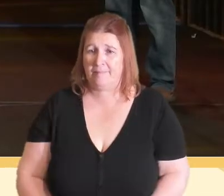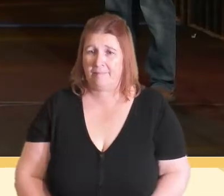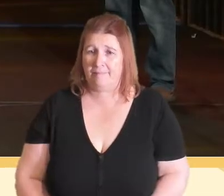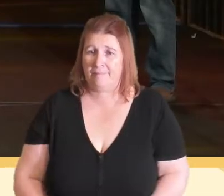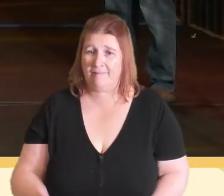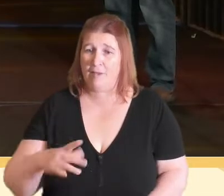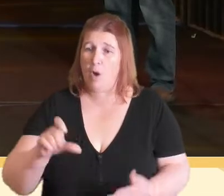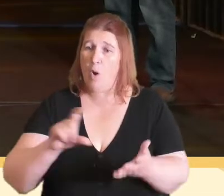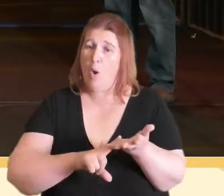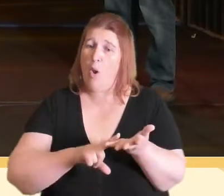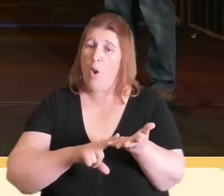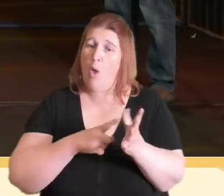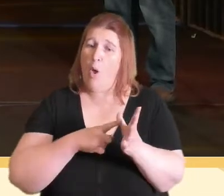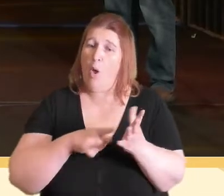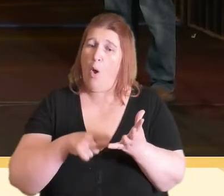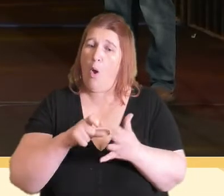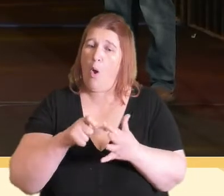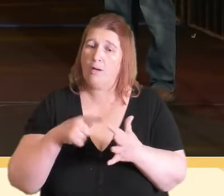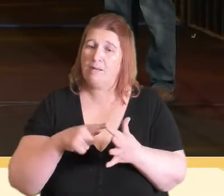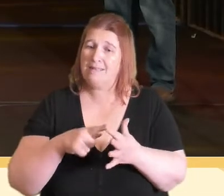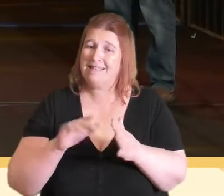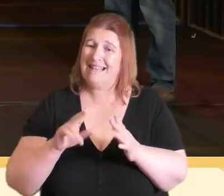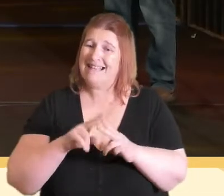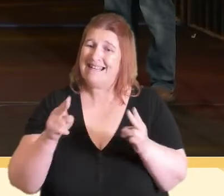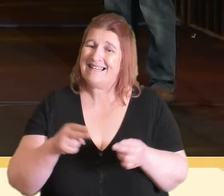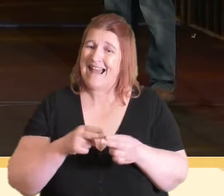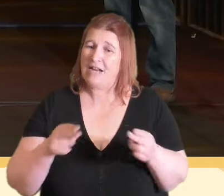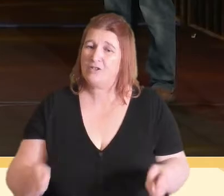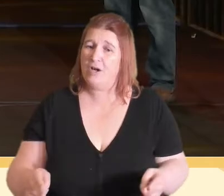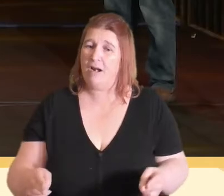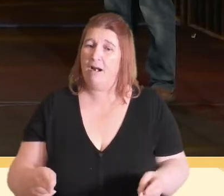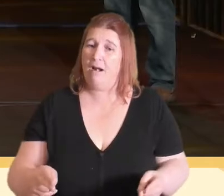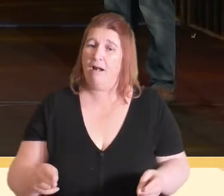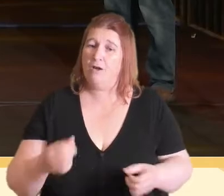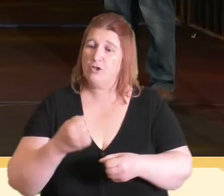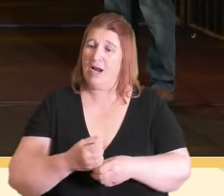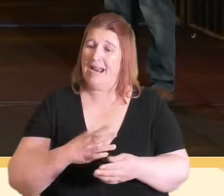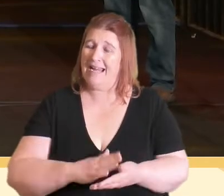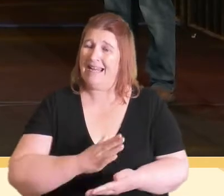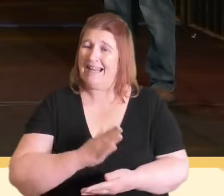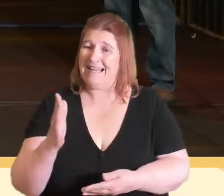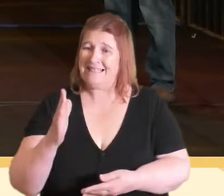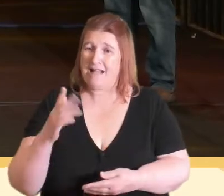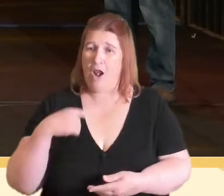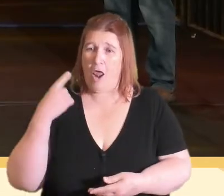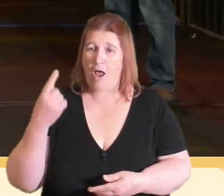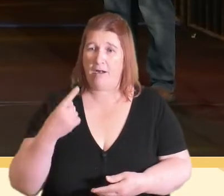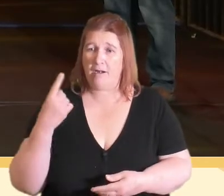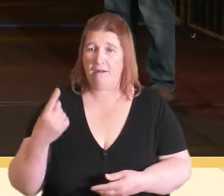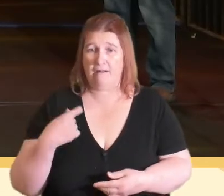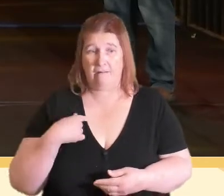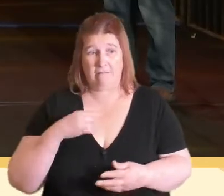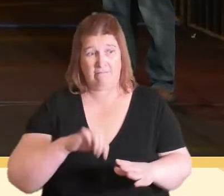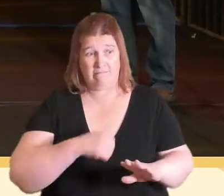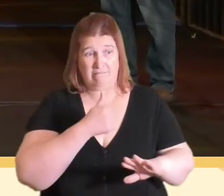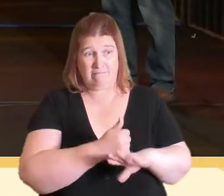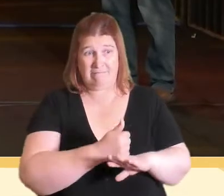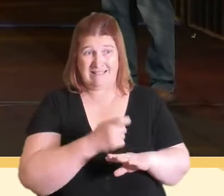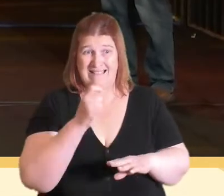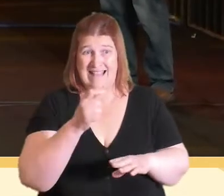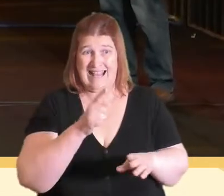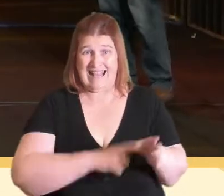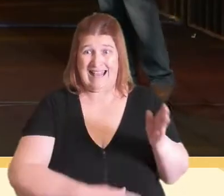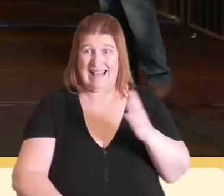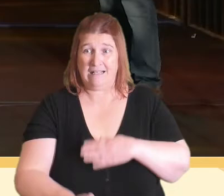from International Praise Centre Baptist Church in East London. It's a church that was pioneered 10 years